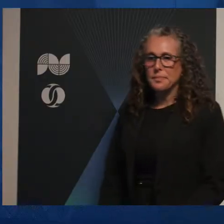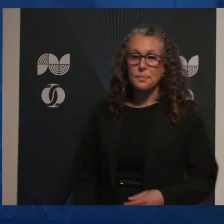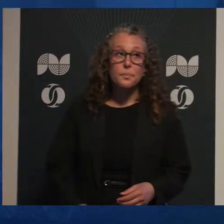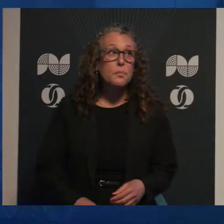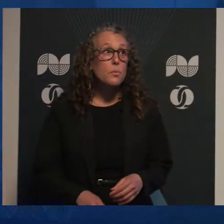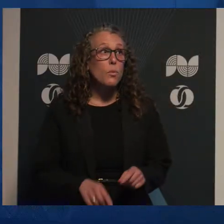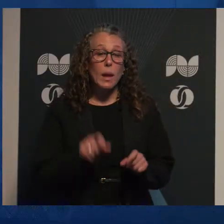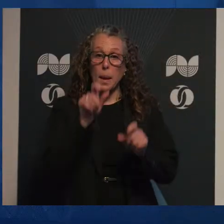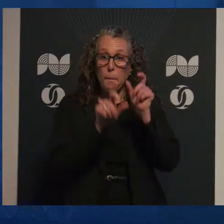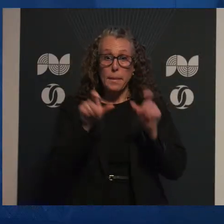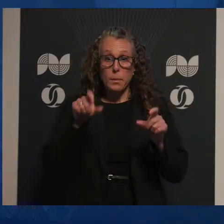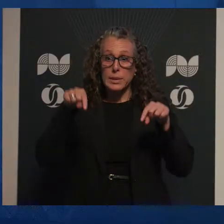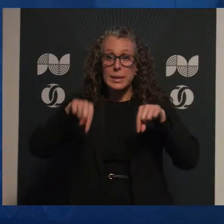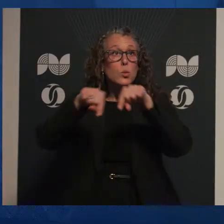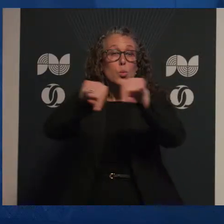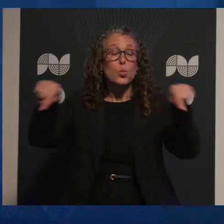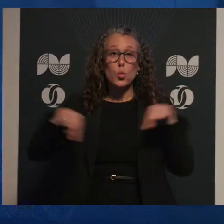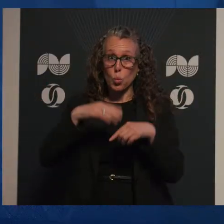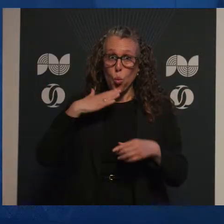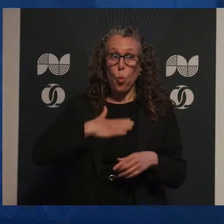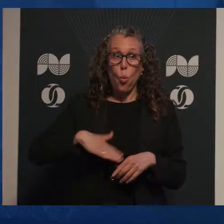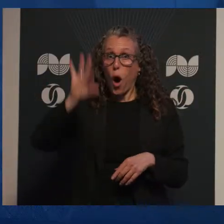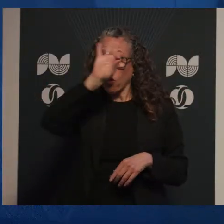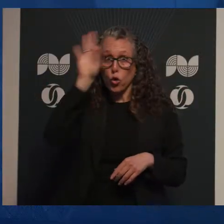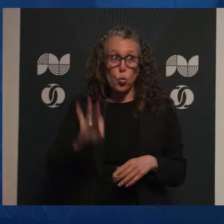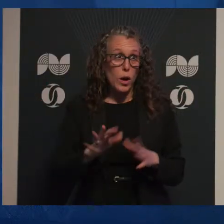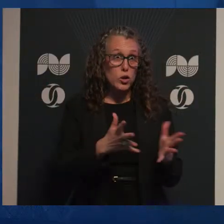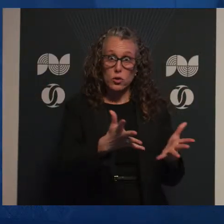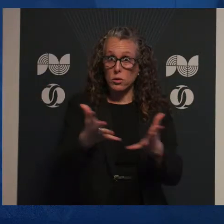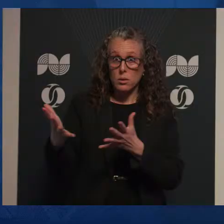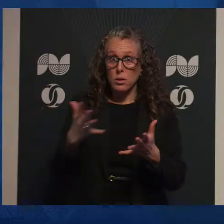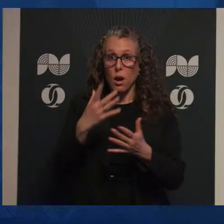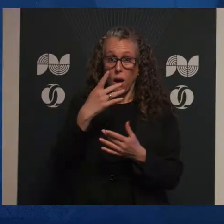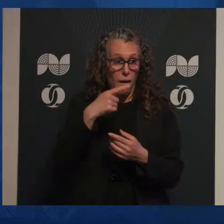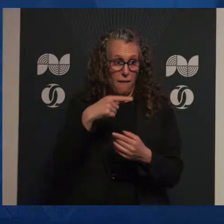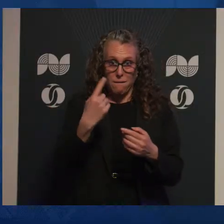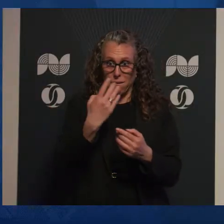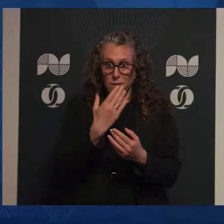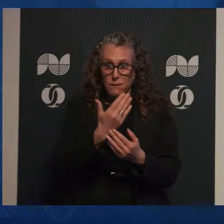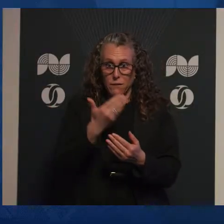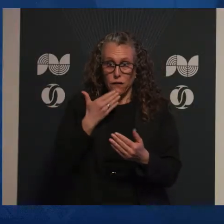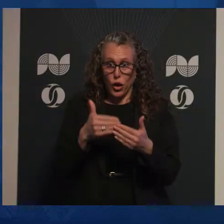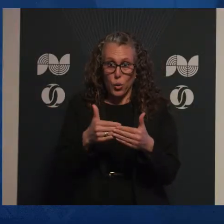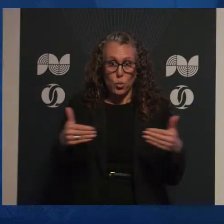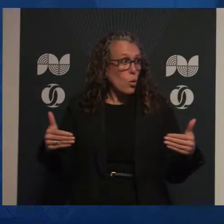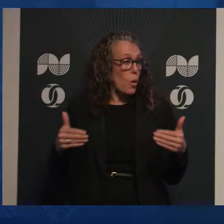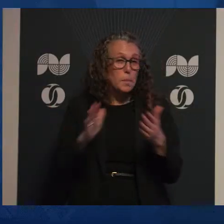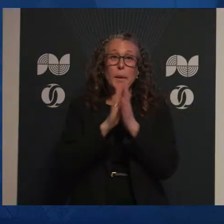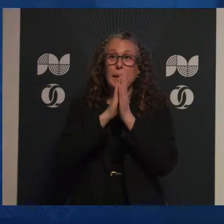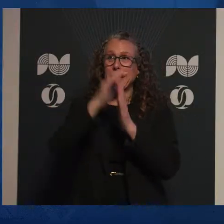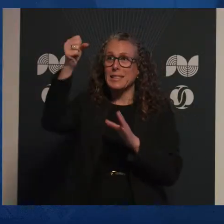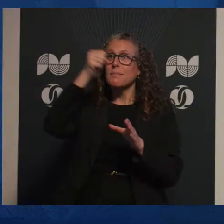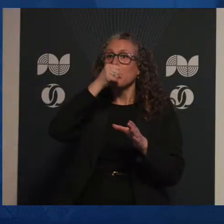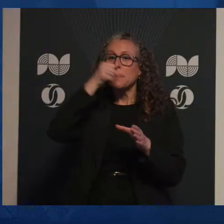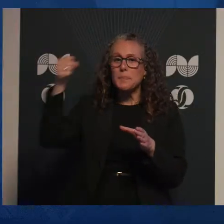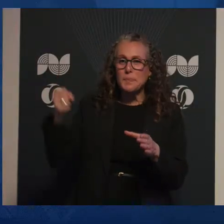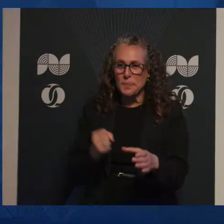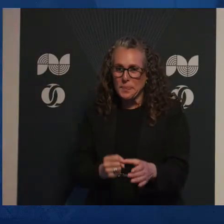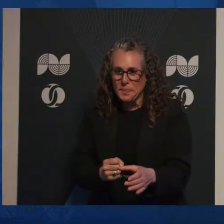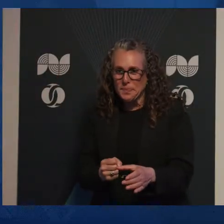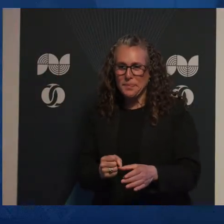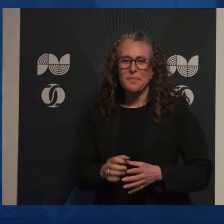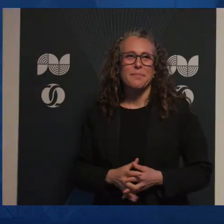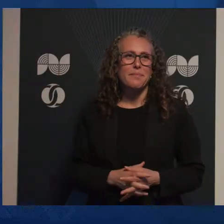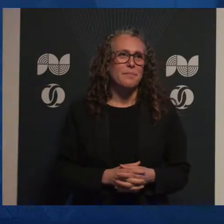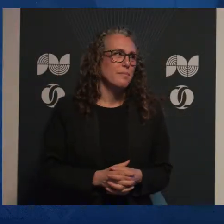there's somebody on the front row here. Anybody else? But can we have a mic down to the front row, please? Sorry, the light